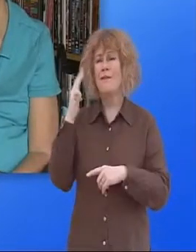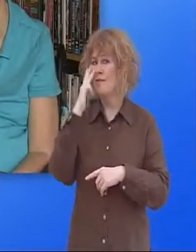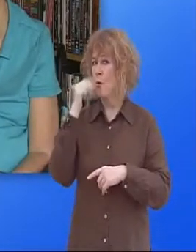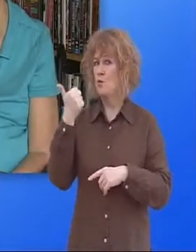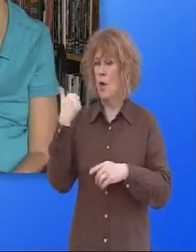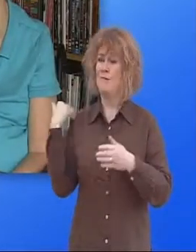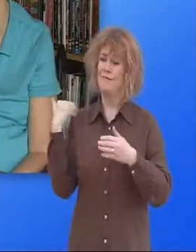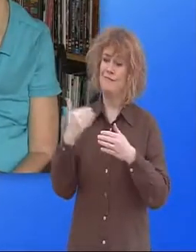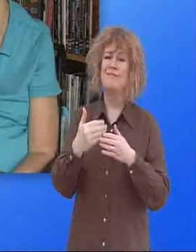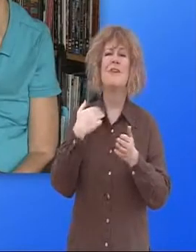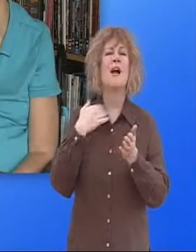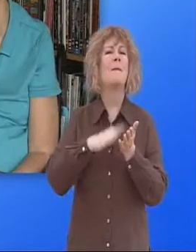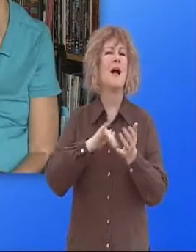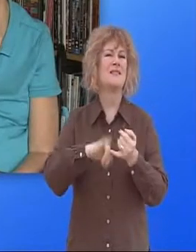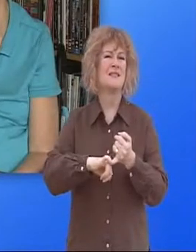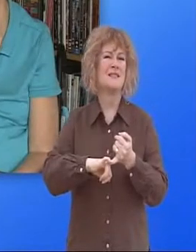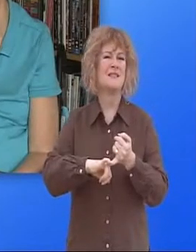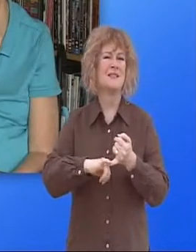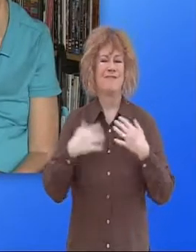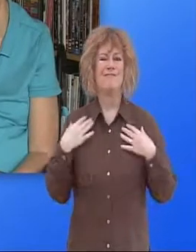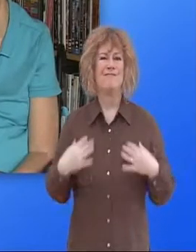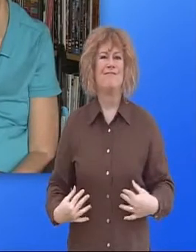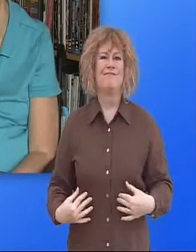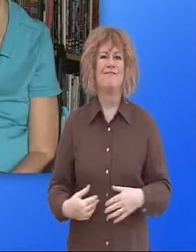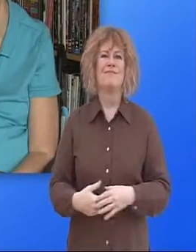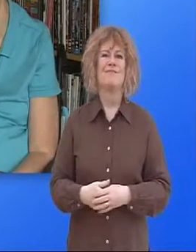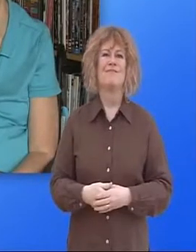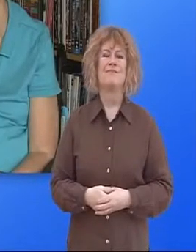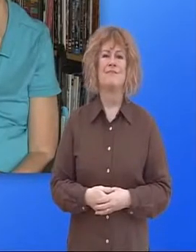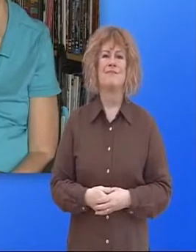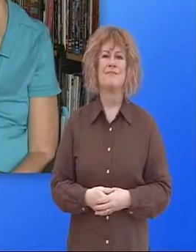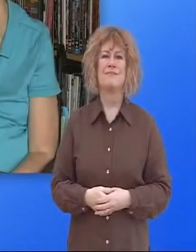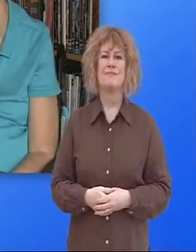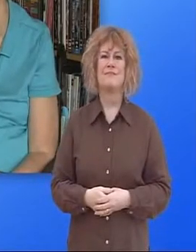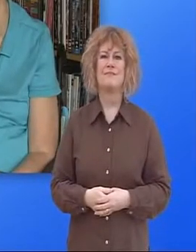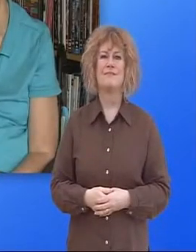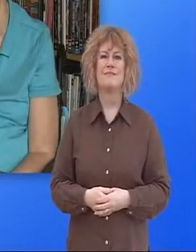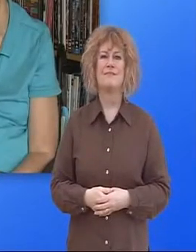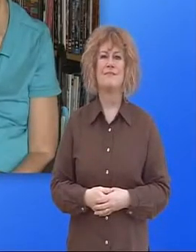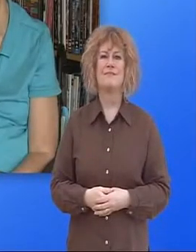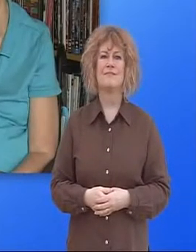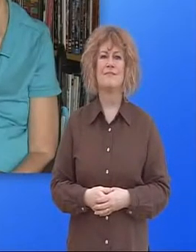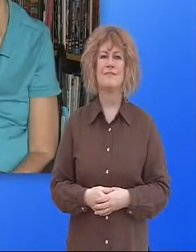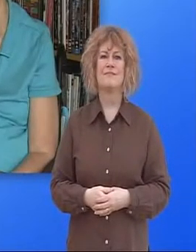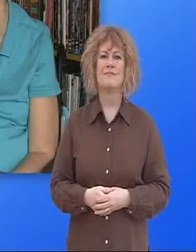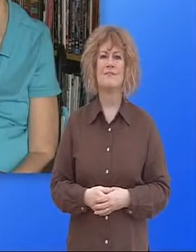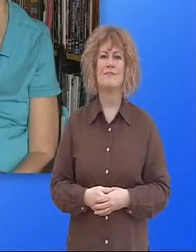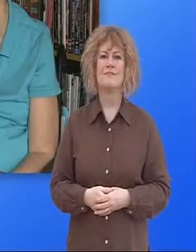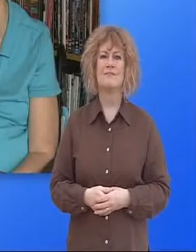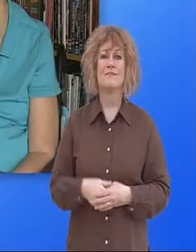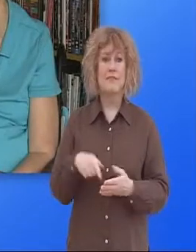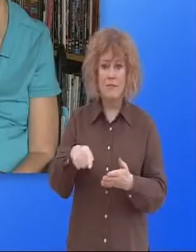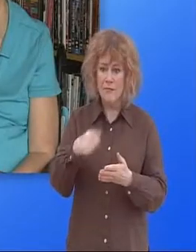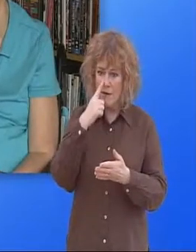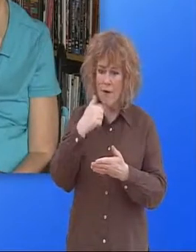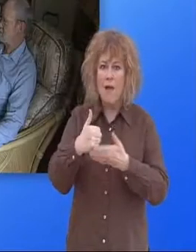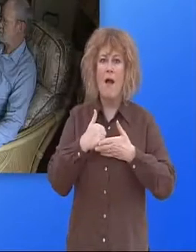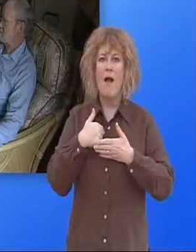66 years old, and I've had MS since I think I was